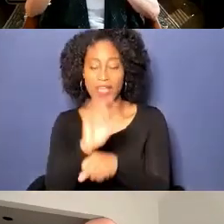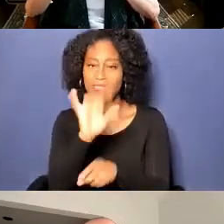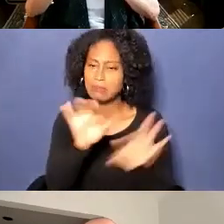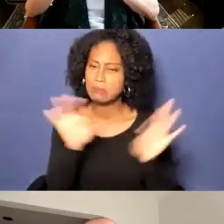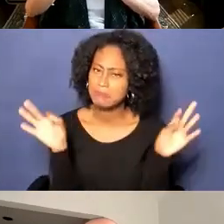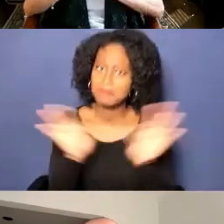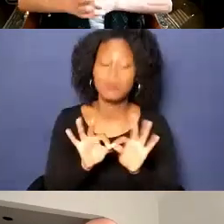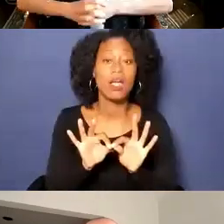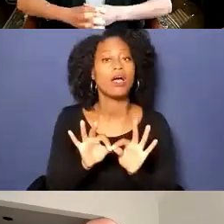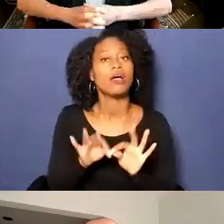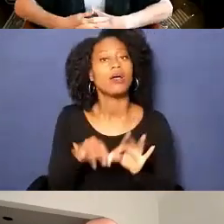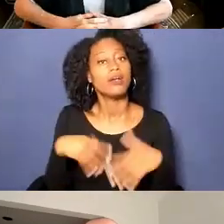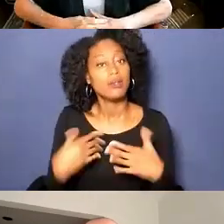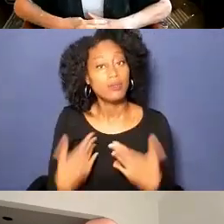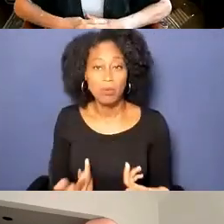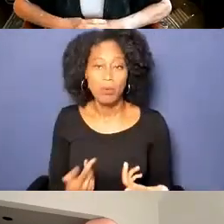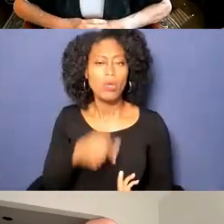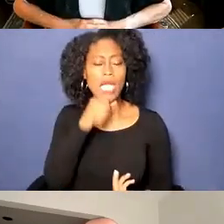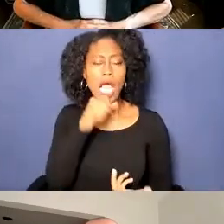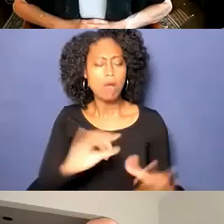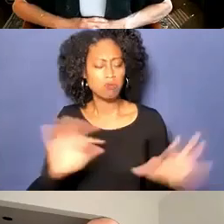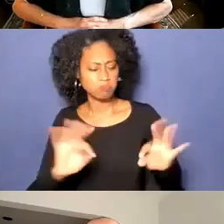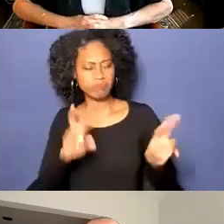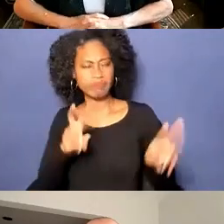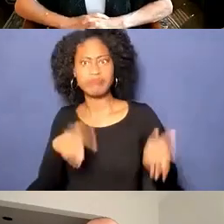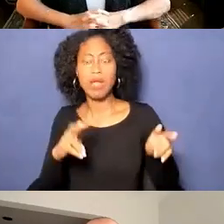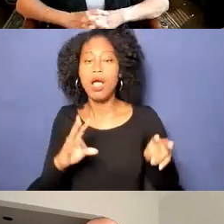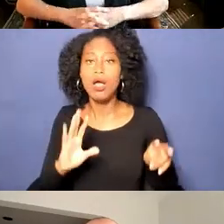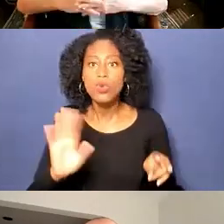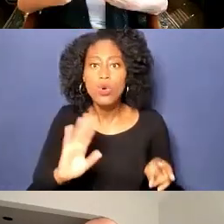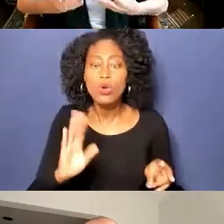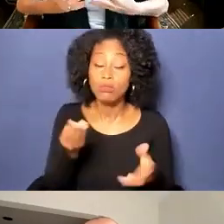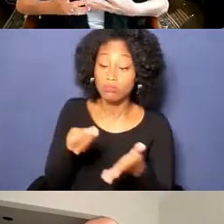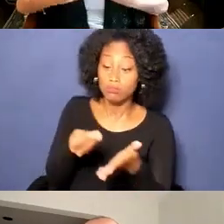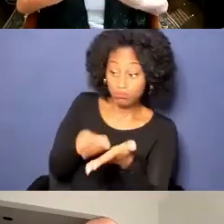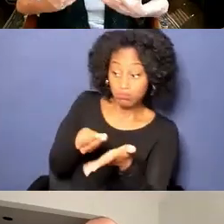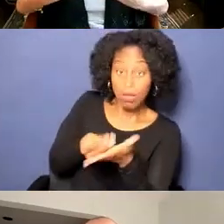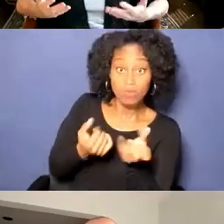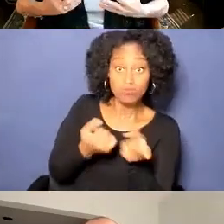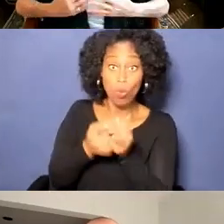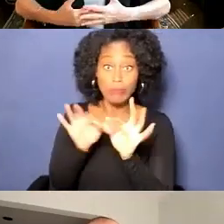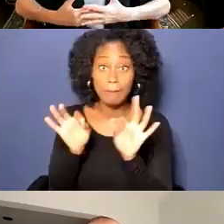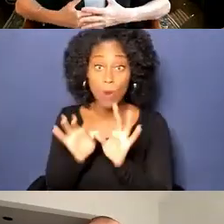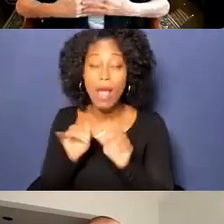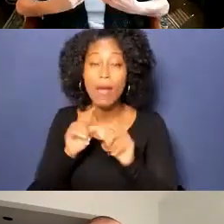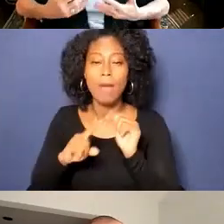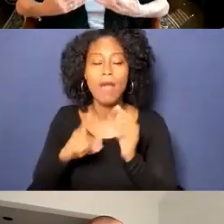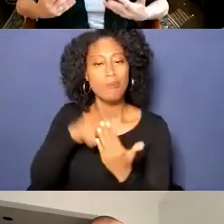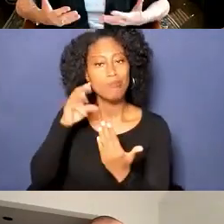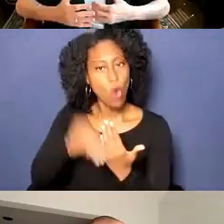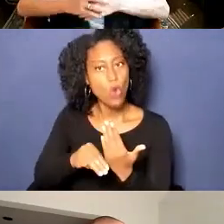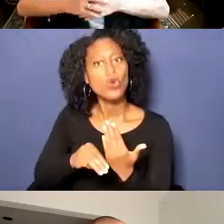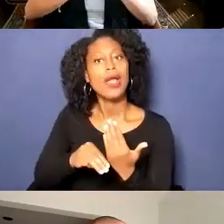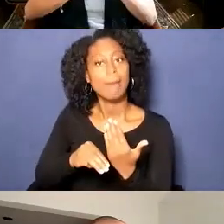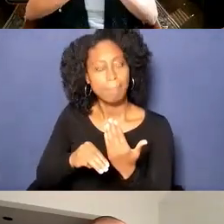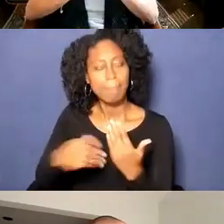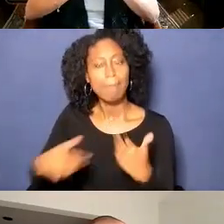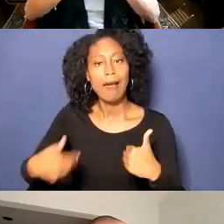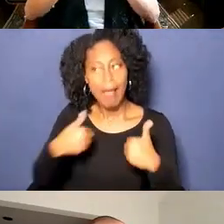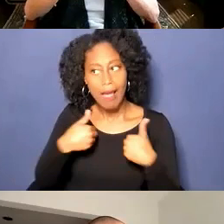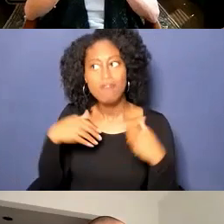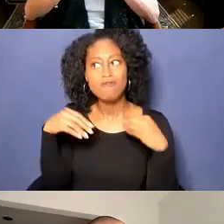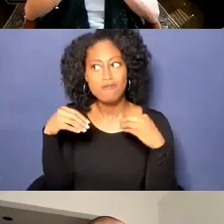to in any sense trivialize the material support we provide, the program is one of capacity building and